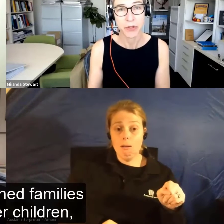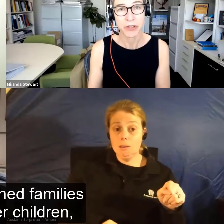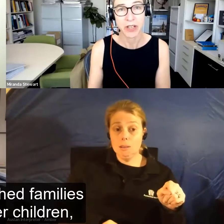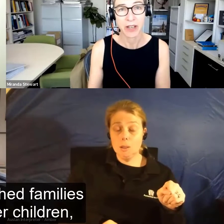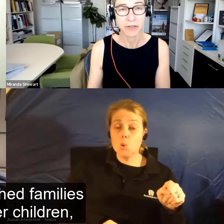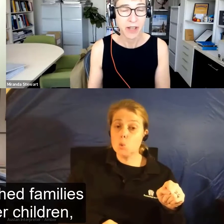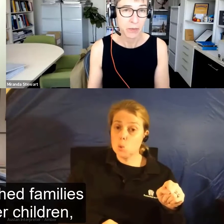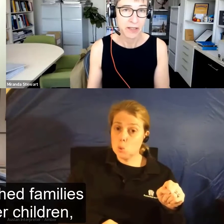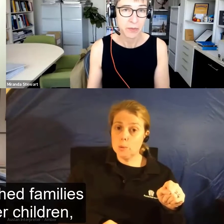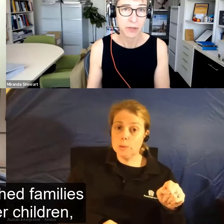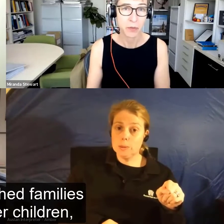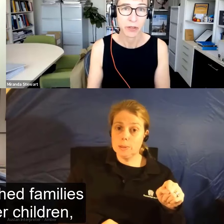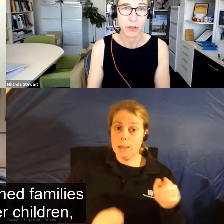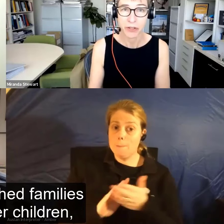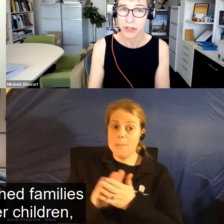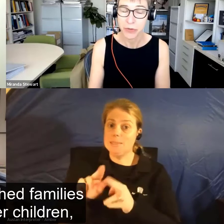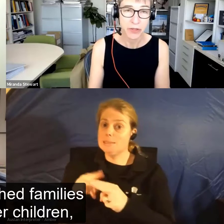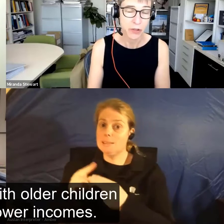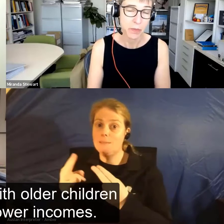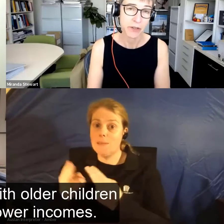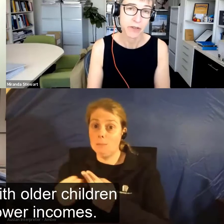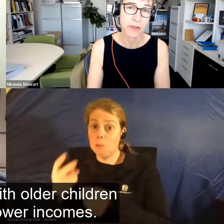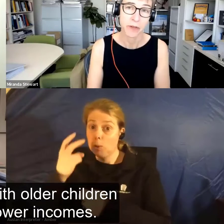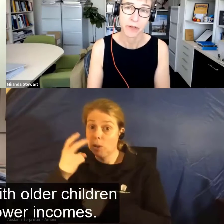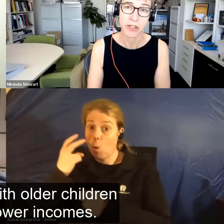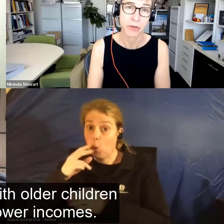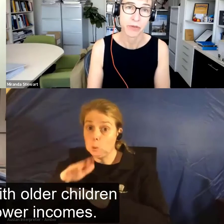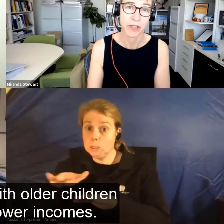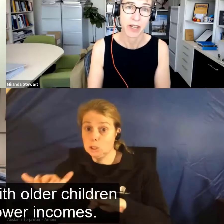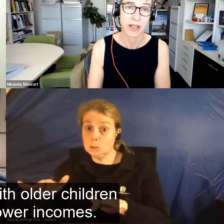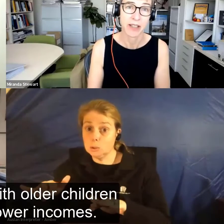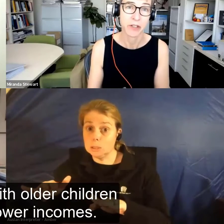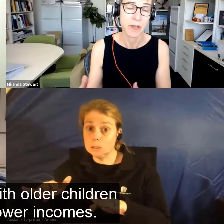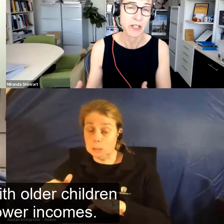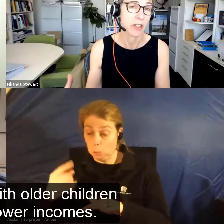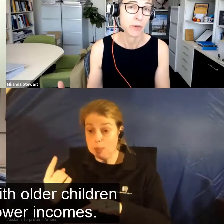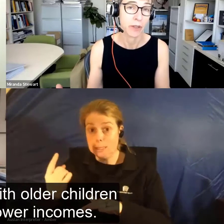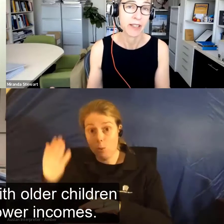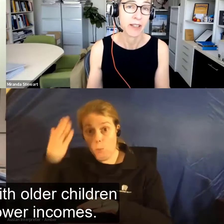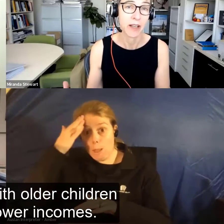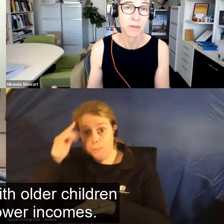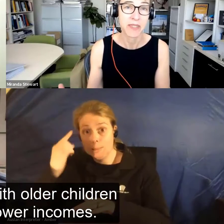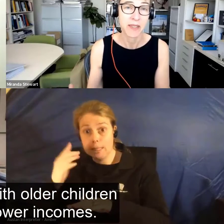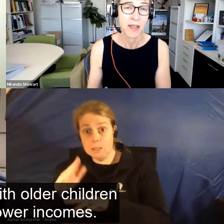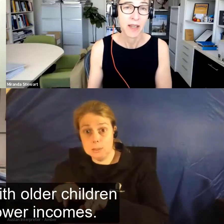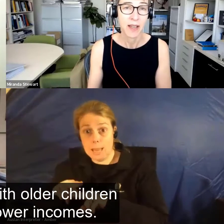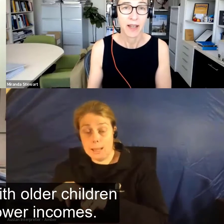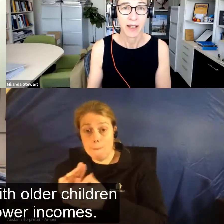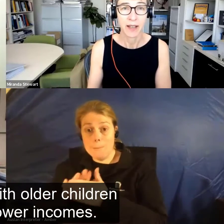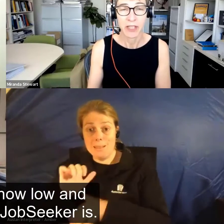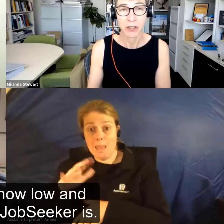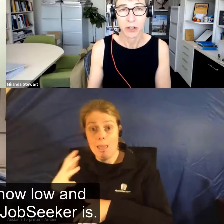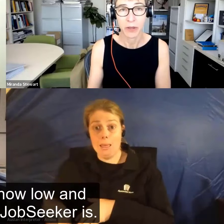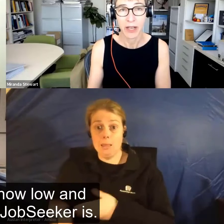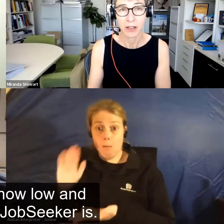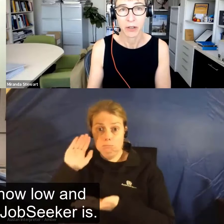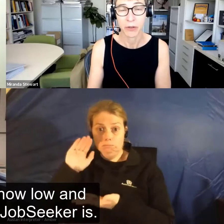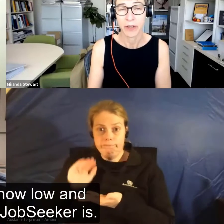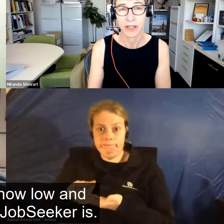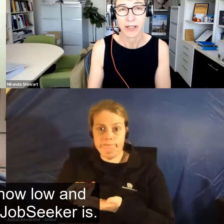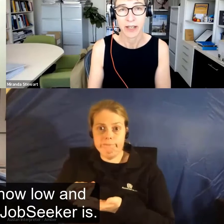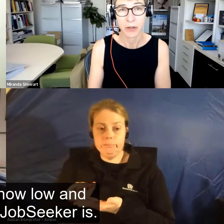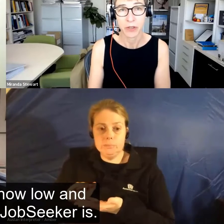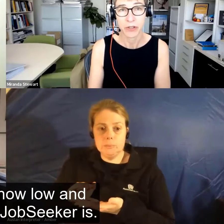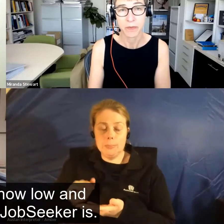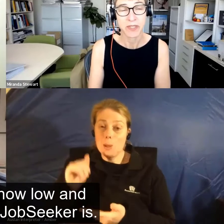really pushed families with older children, so parents with older children, into much lower incomes. We know how